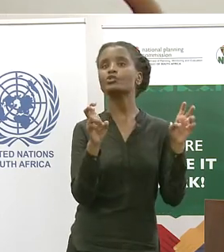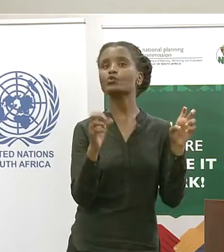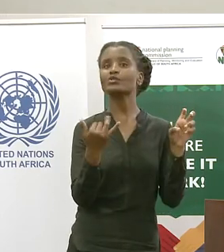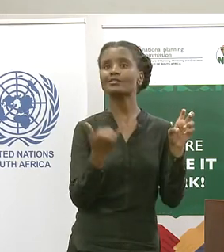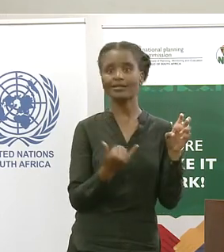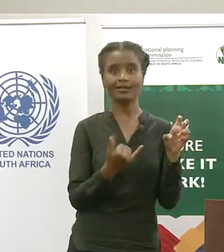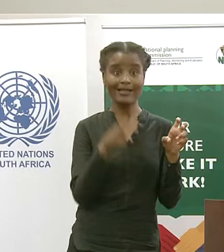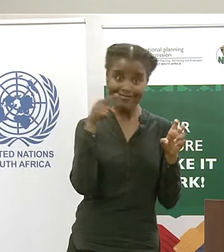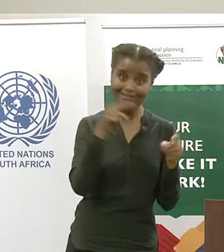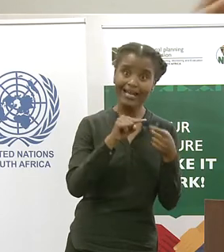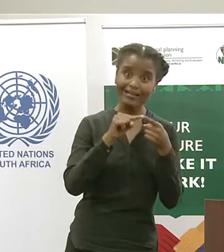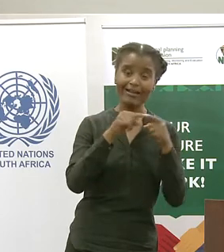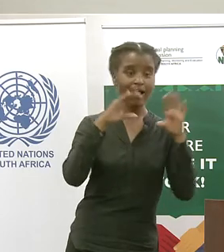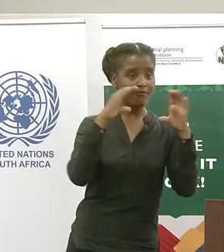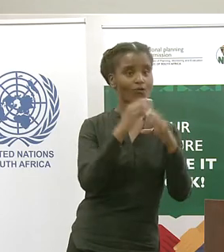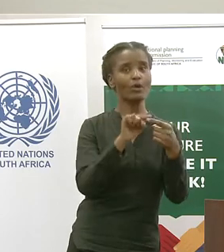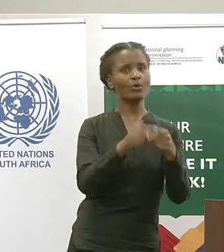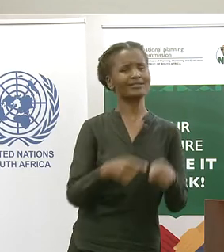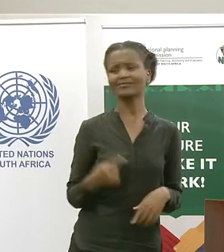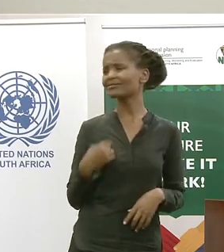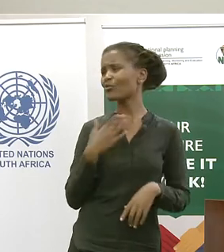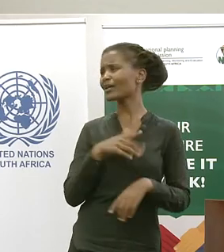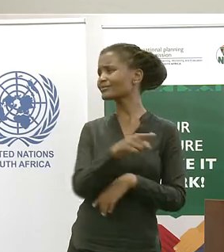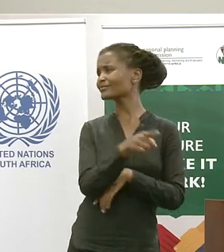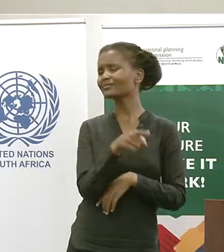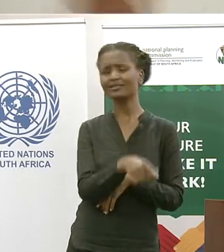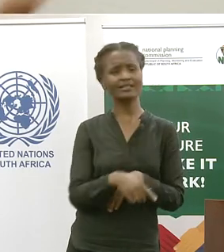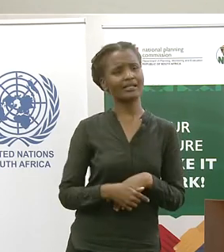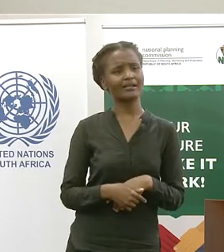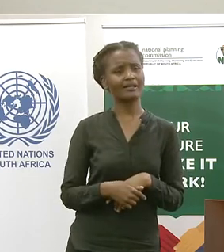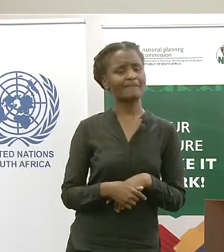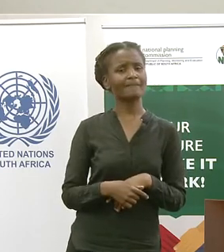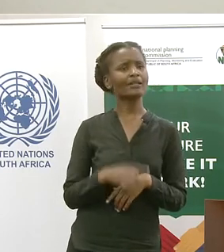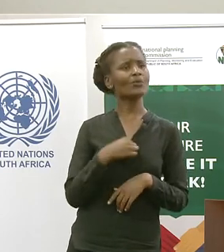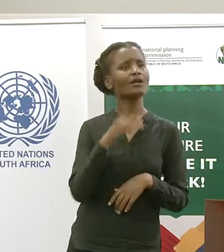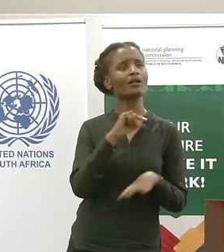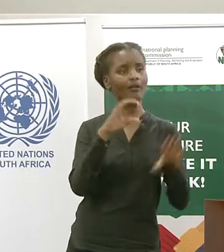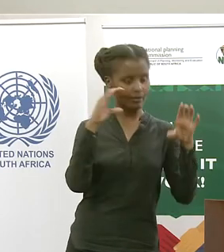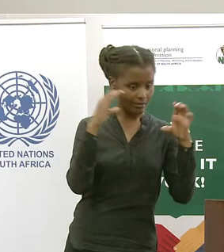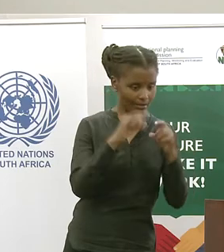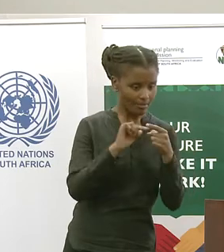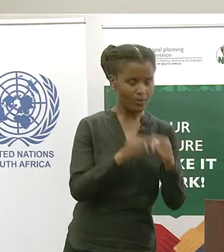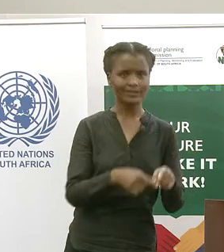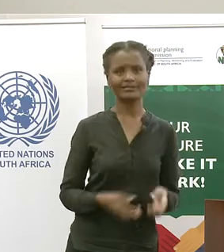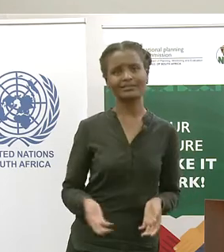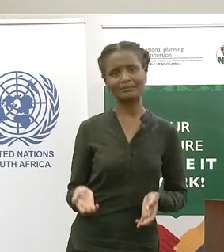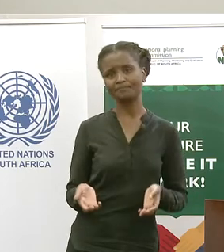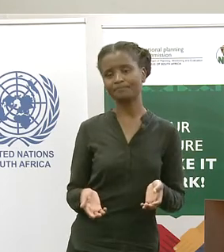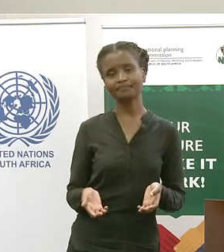that focal point. I don't want that focal point, because it becomes a focal point and it's a dead one.